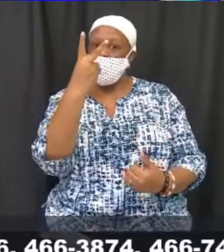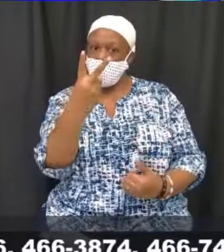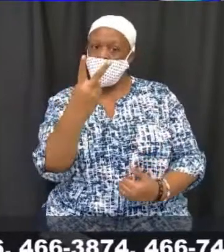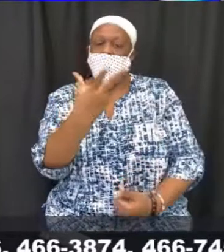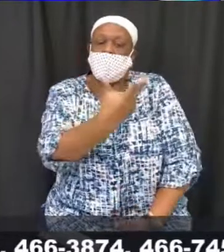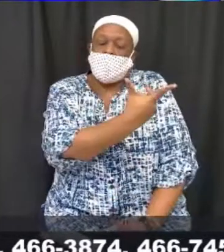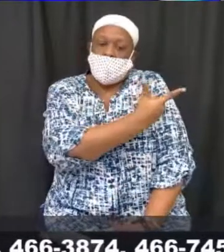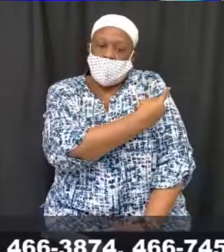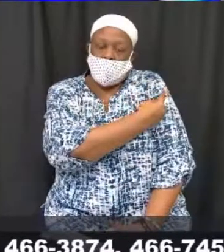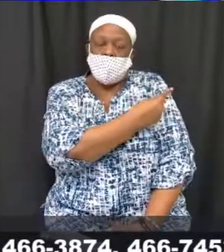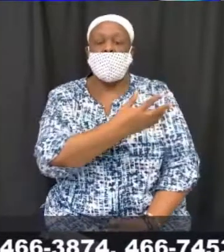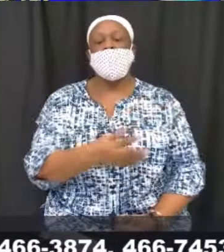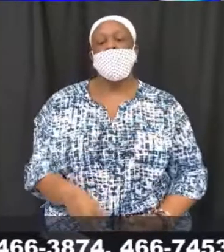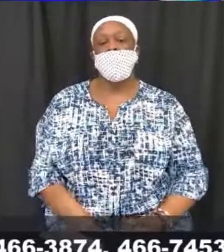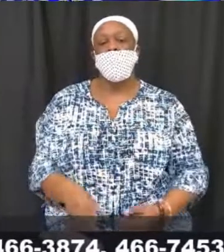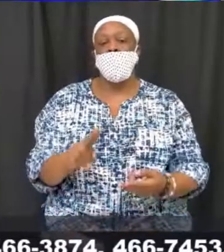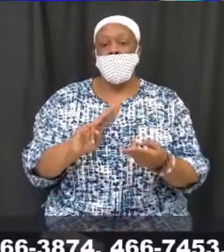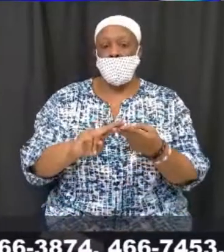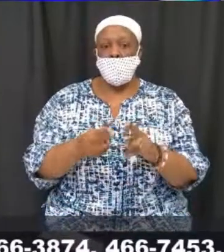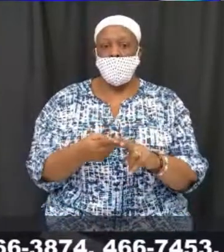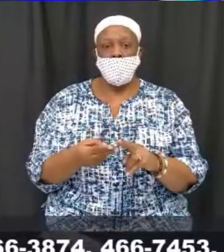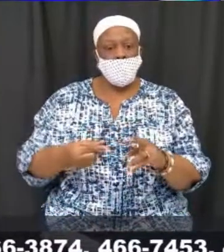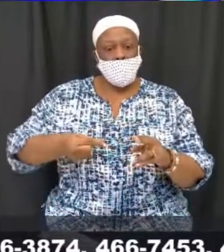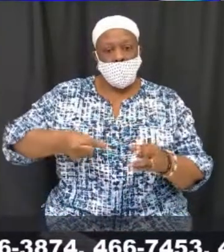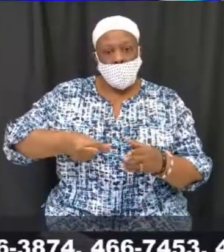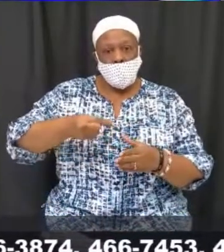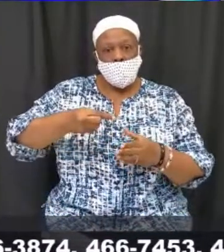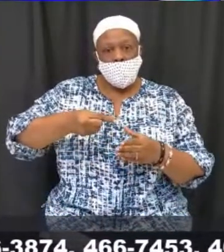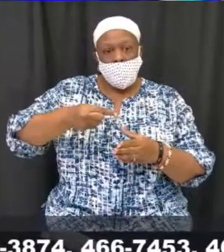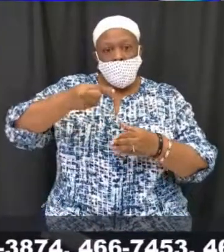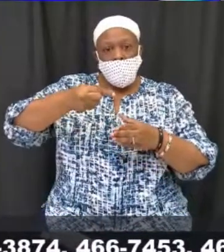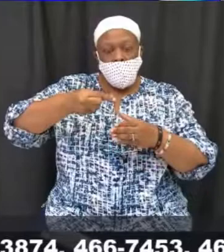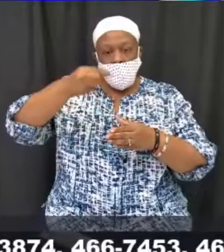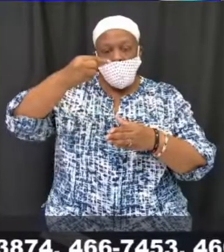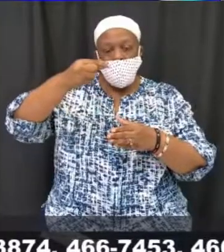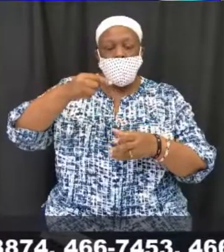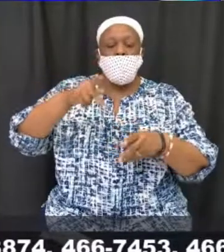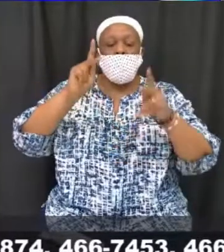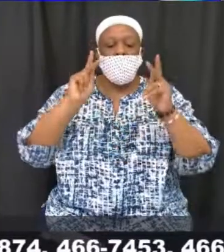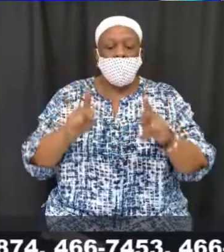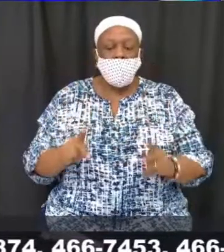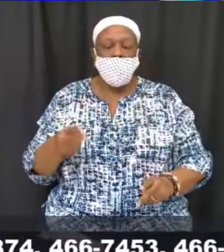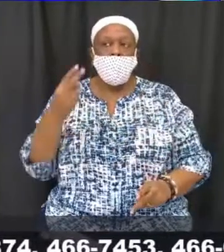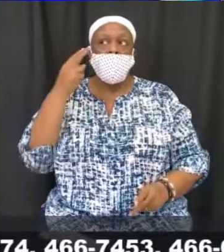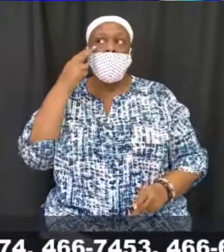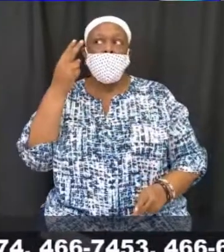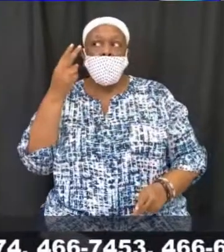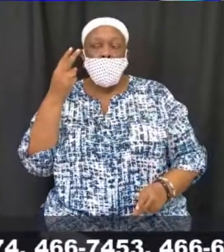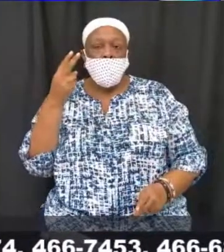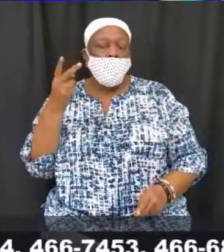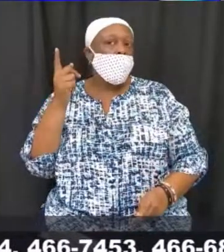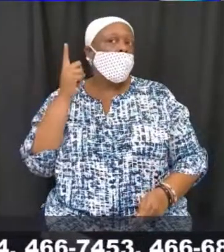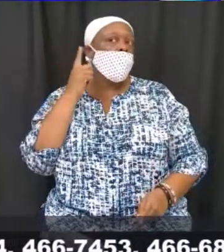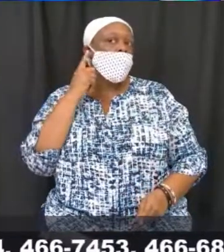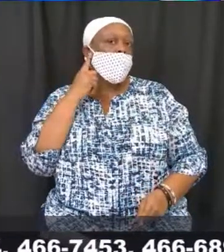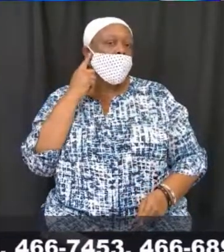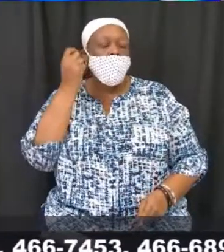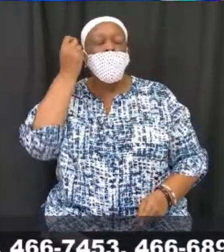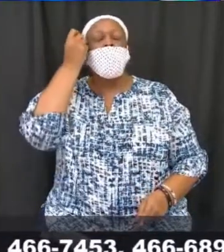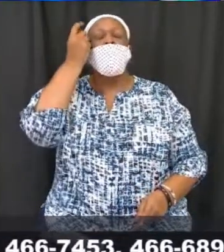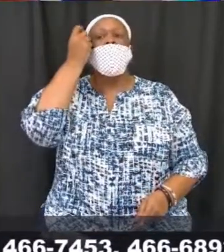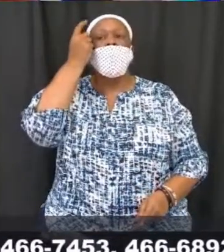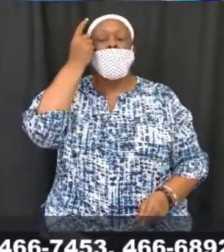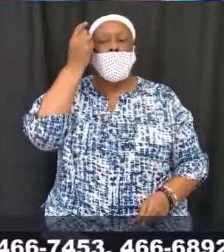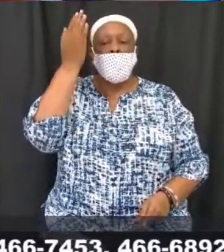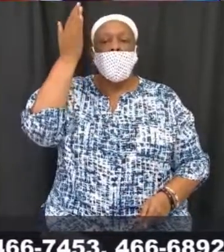continue to climb as more and more persons are following the facts and science and coming forward voluntarily and getting